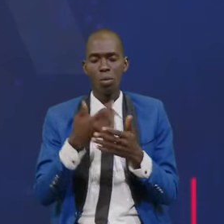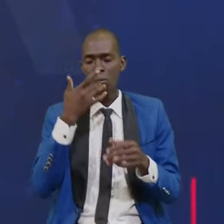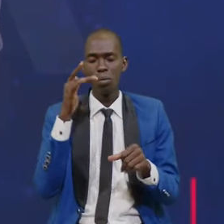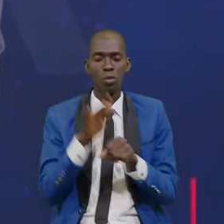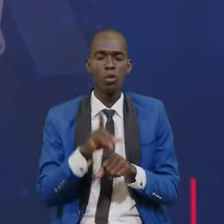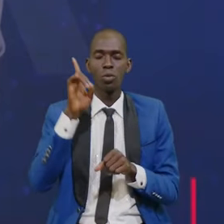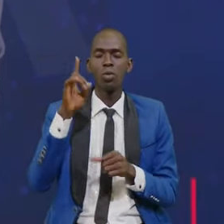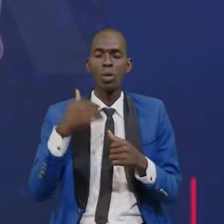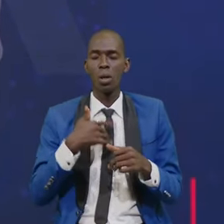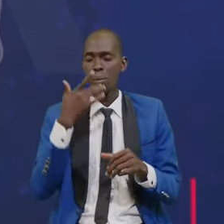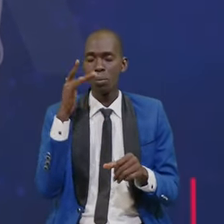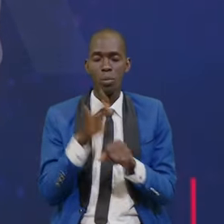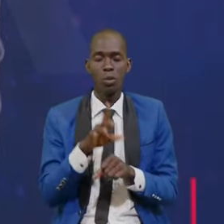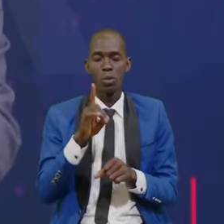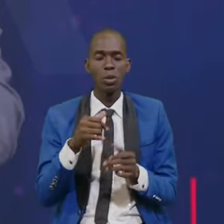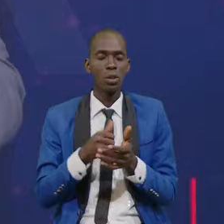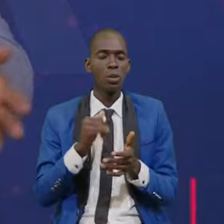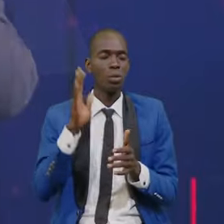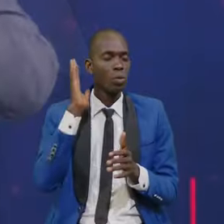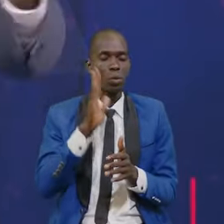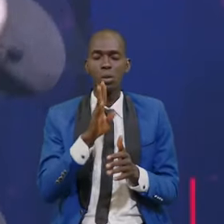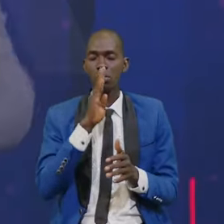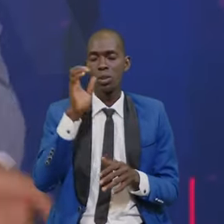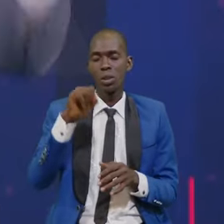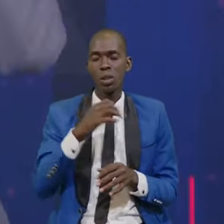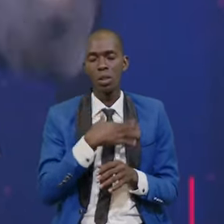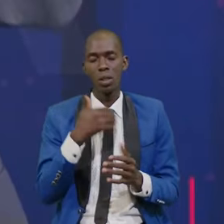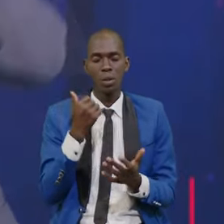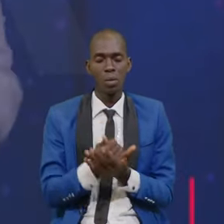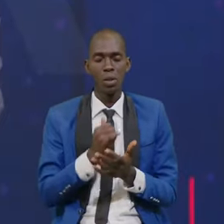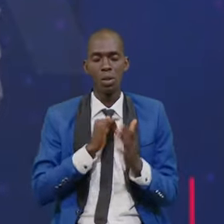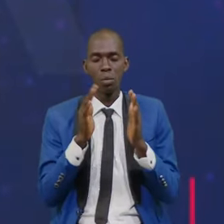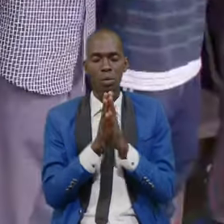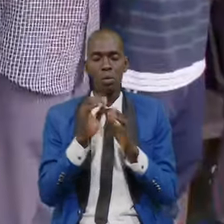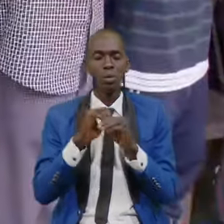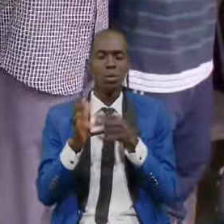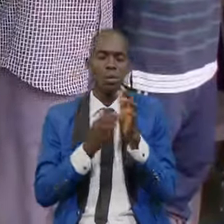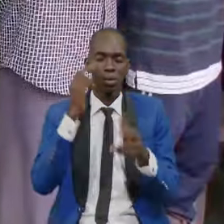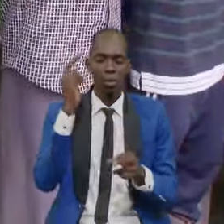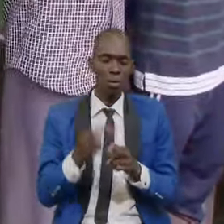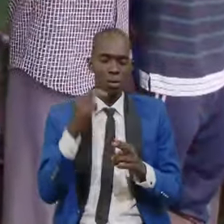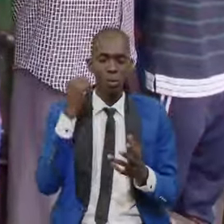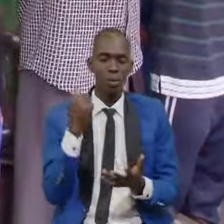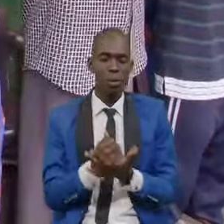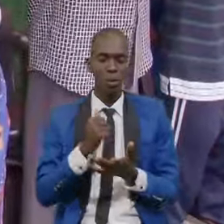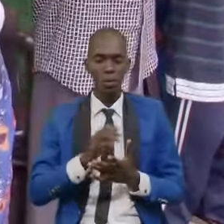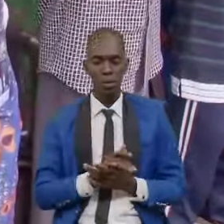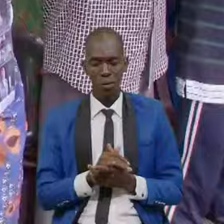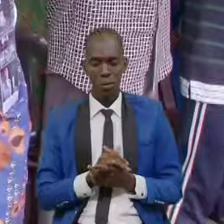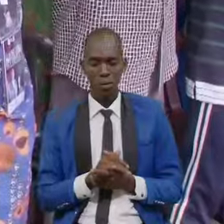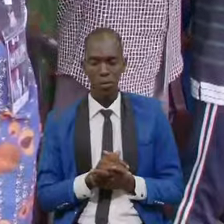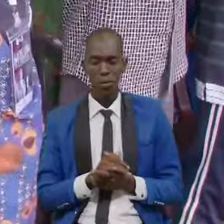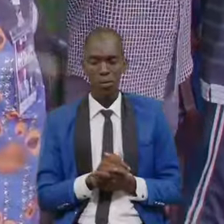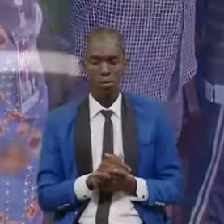pray it will be yes and amen in every life in Jesus' name.